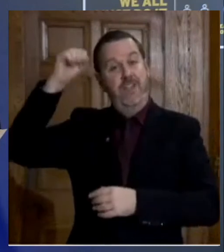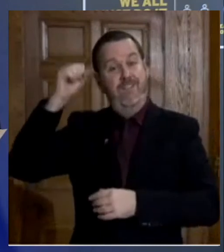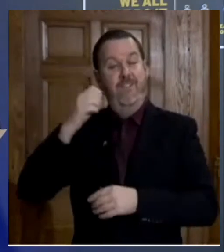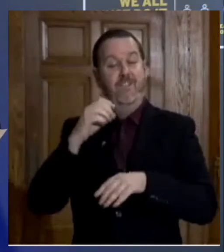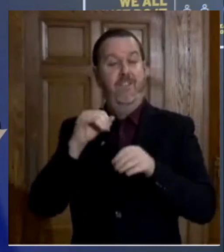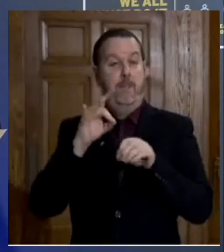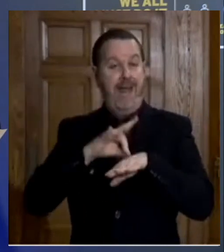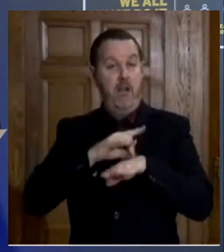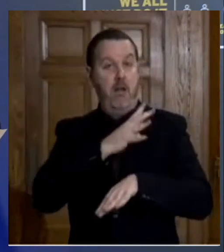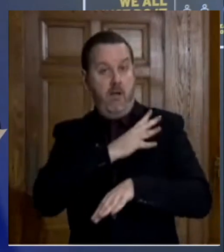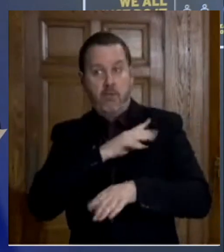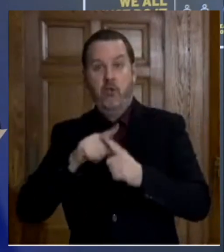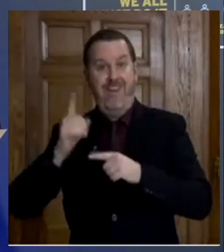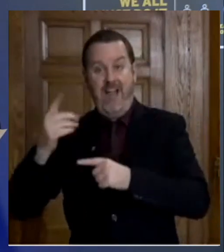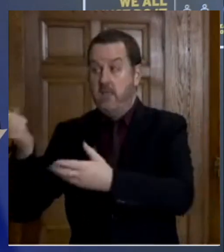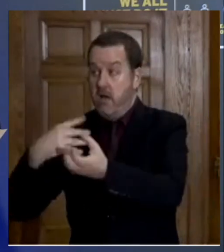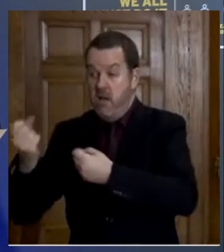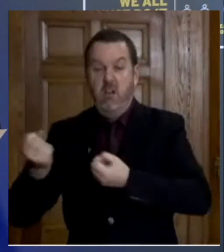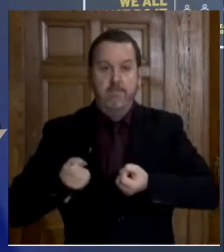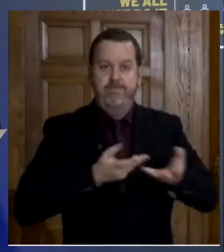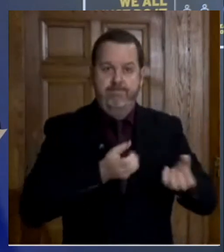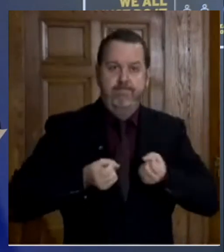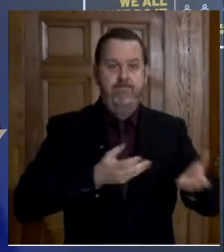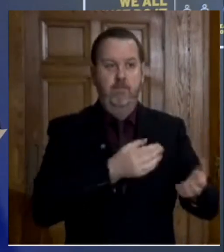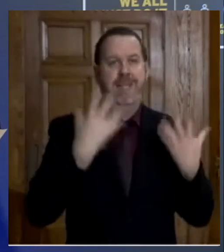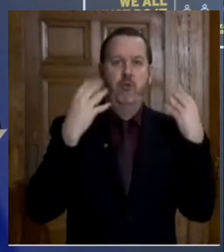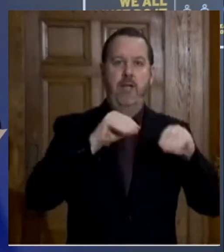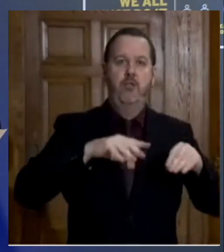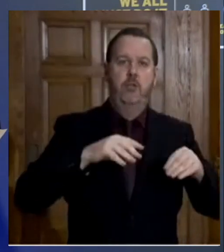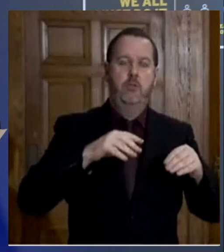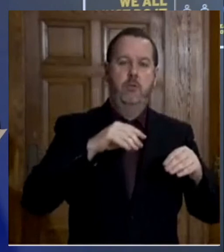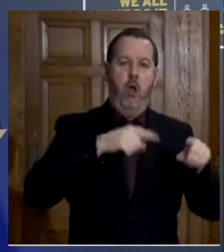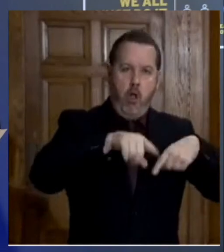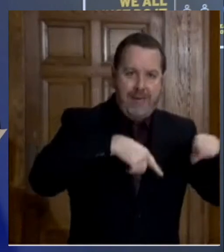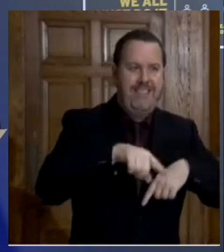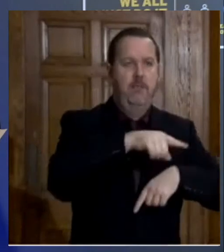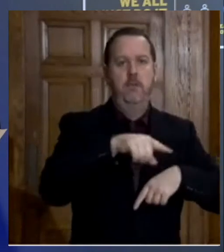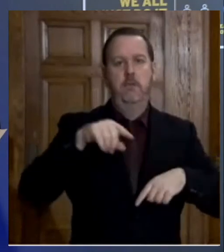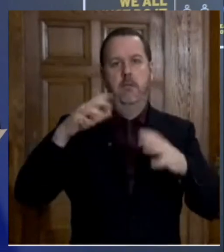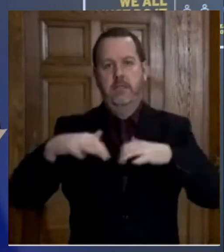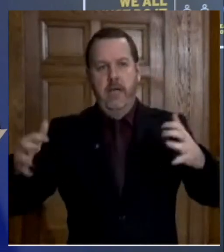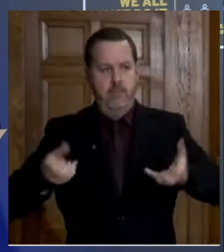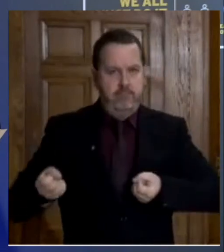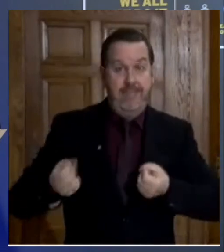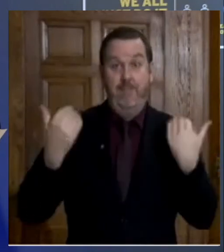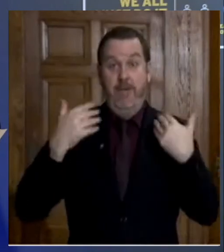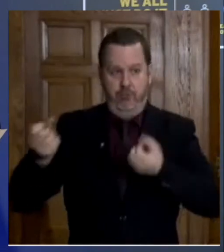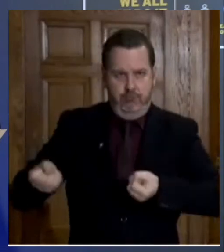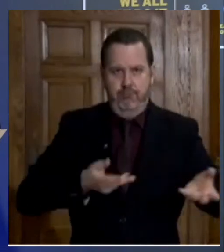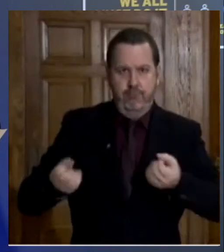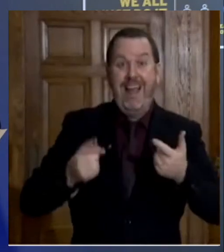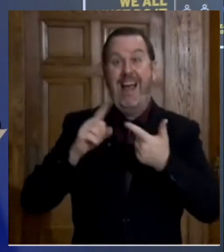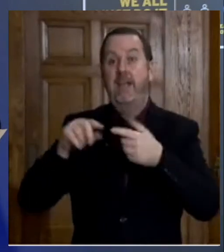that guidance, and updating the Education Authority and the Department of Education in regards to even international best practice or recommendations that